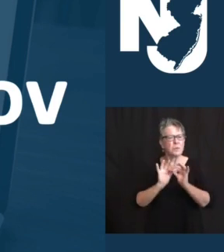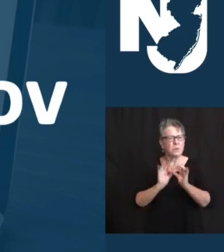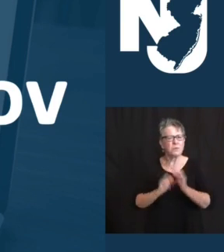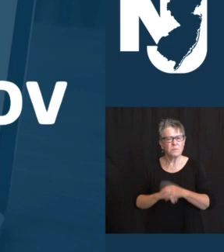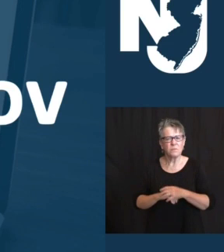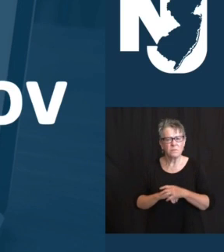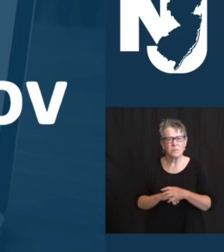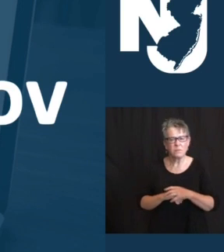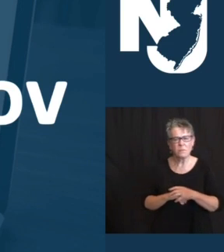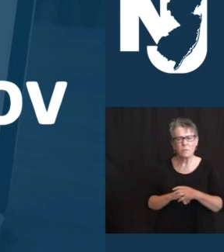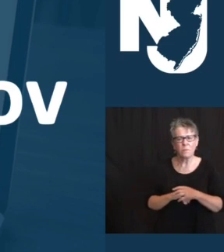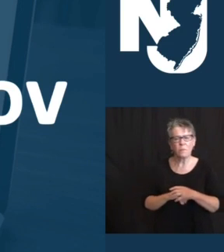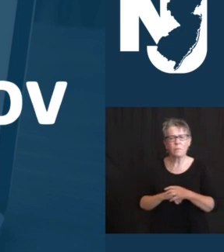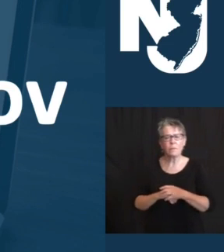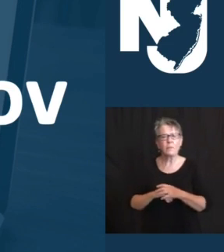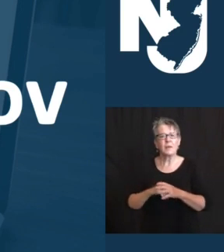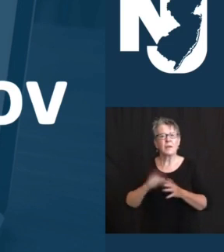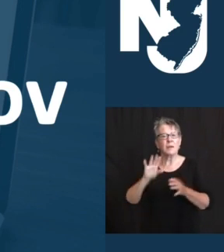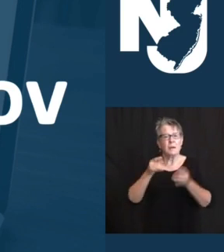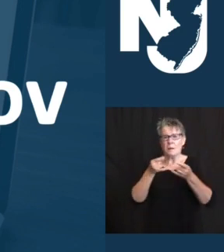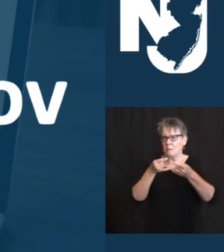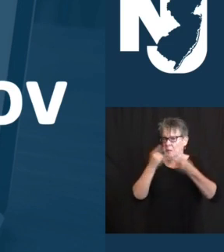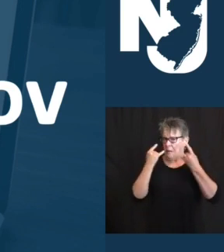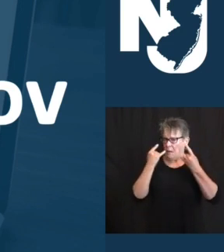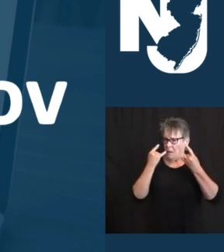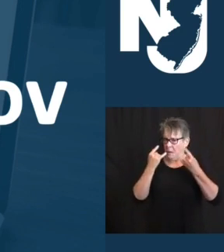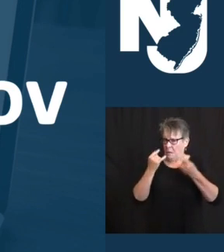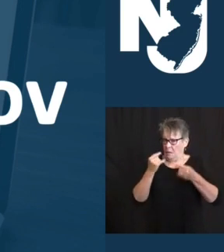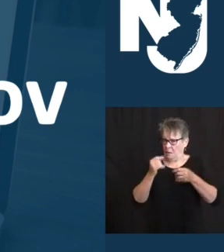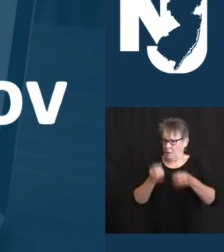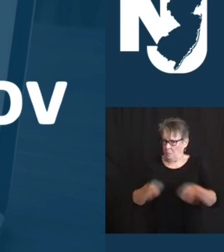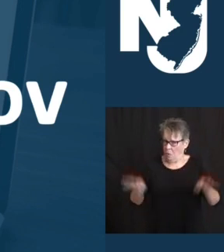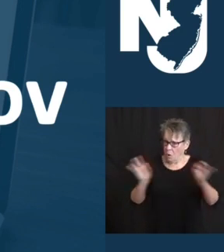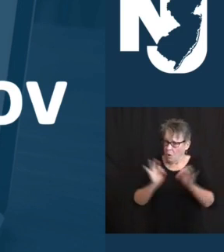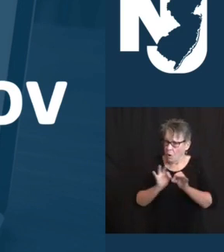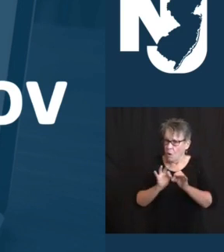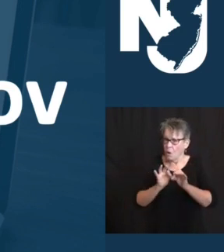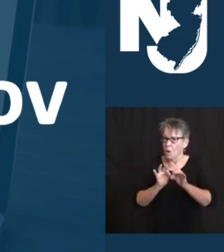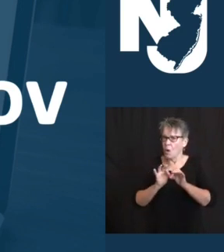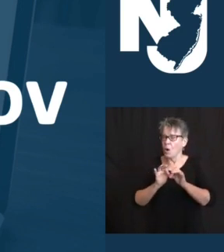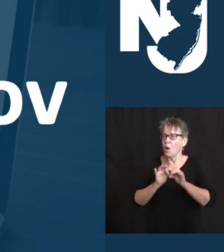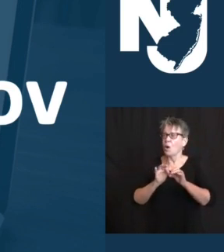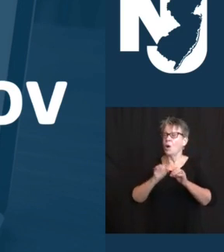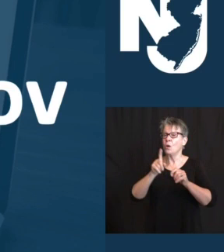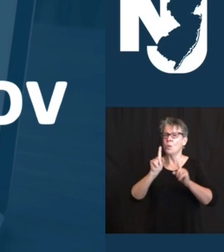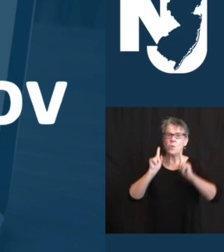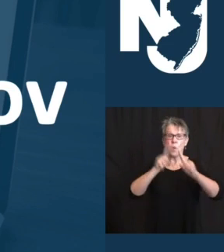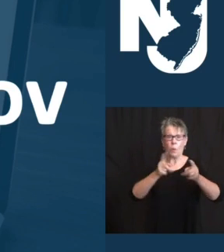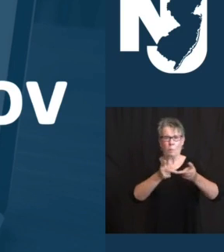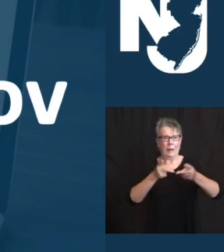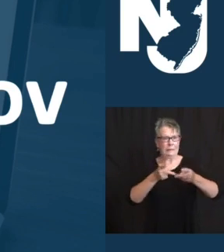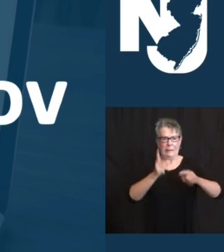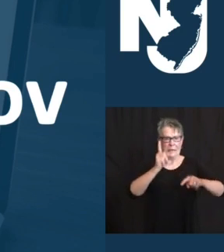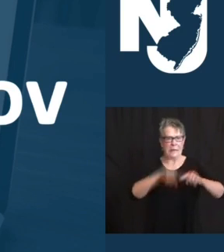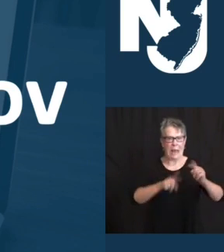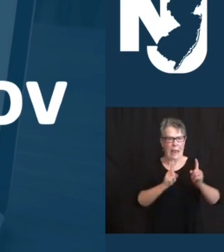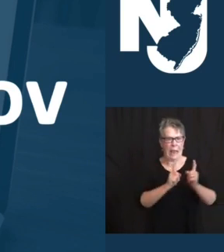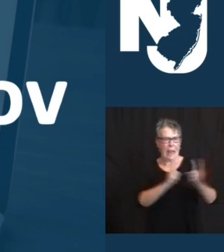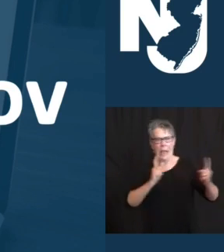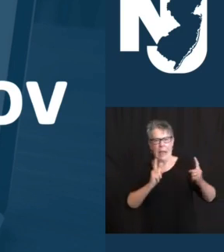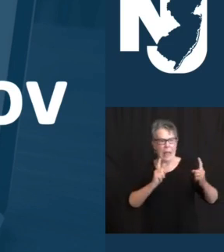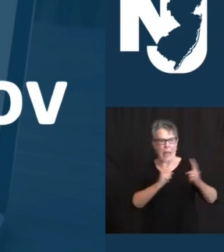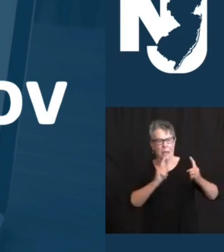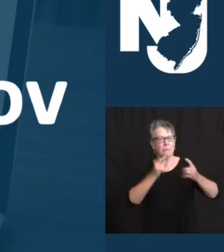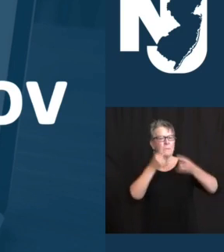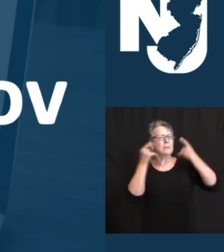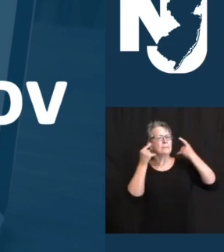you're somewhere where it's hard to keep that important 6-foot social distance. And as Dave asked about a few weeks ago, none of these